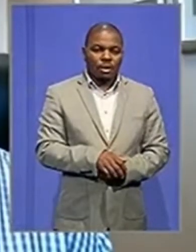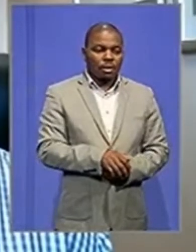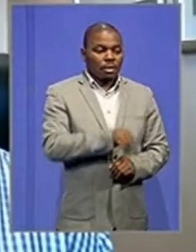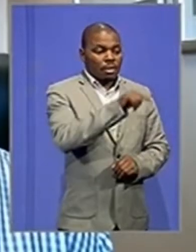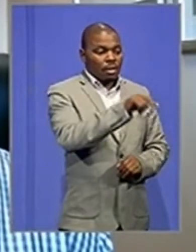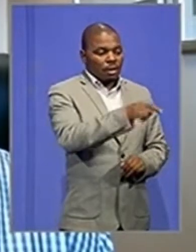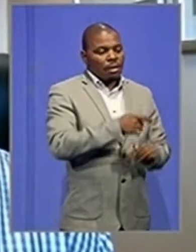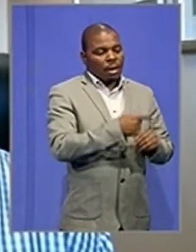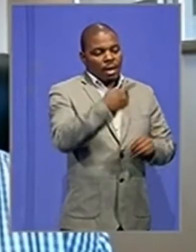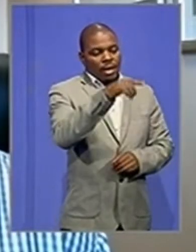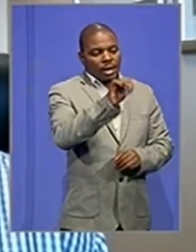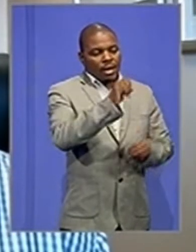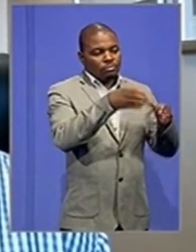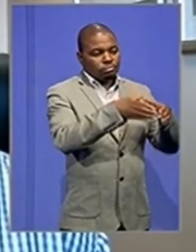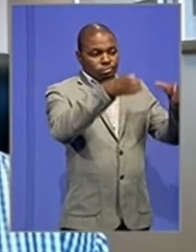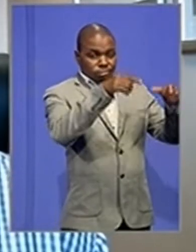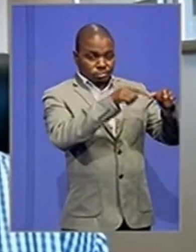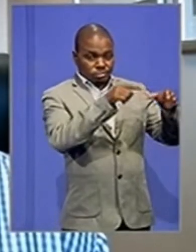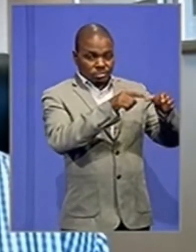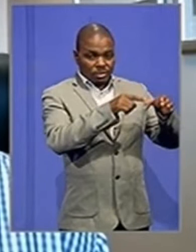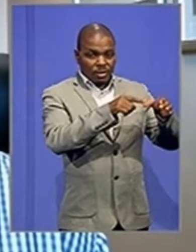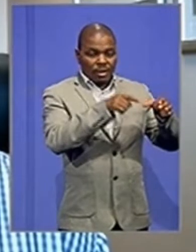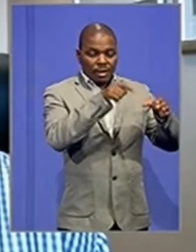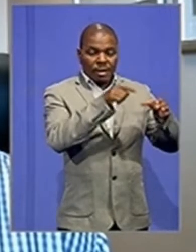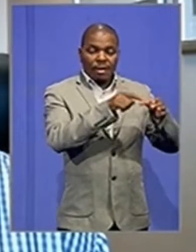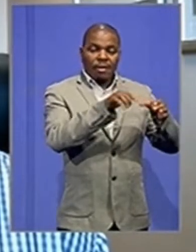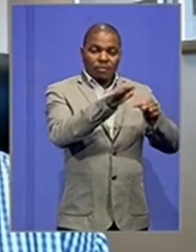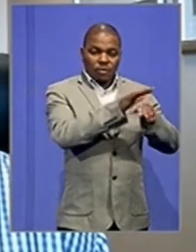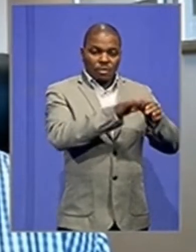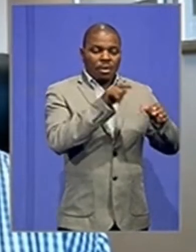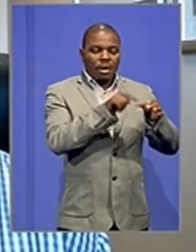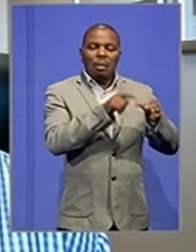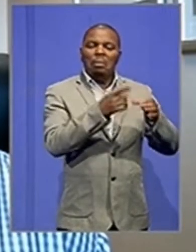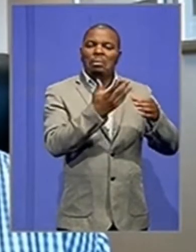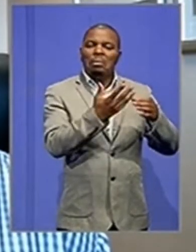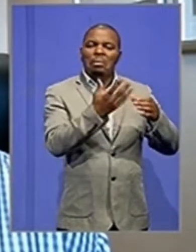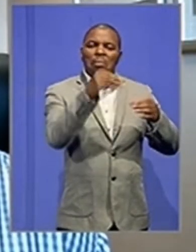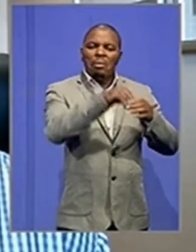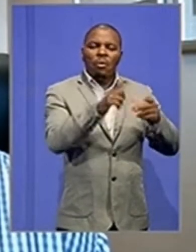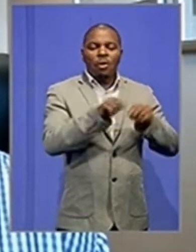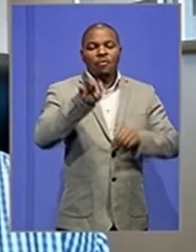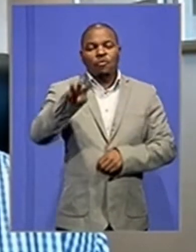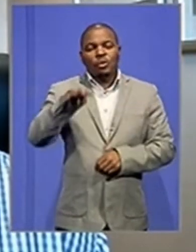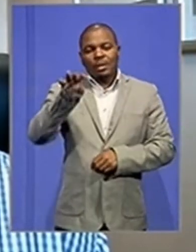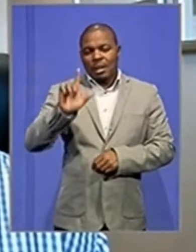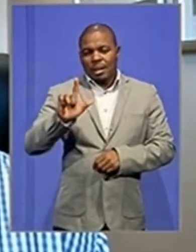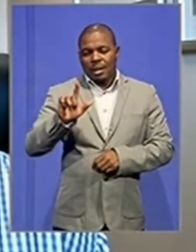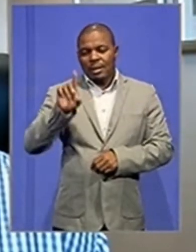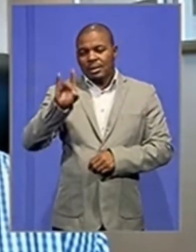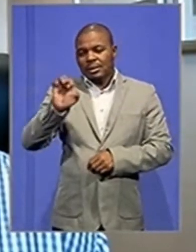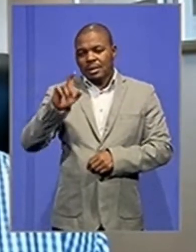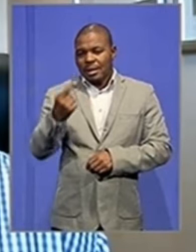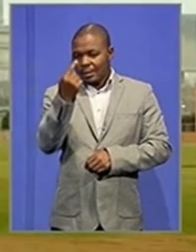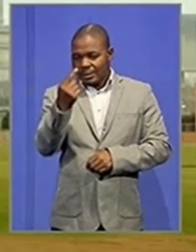gas turbines, at full capacity, it is consuming 14 liters of diesel a